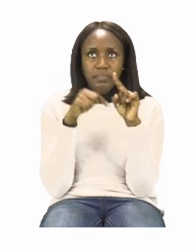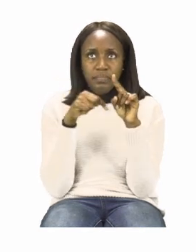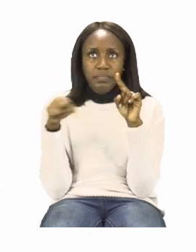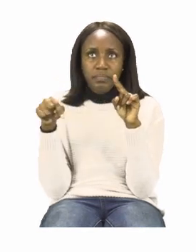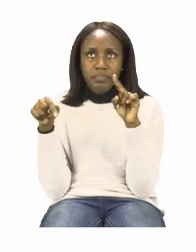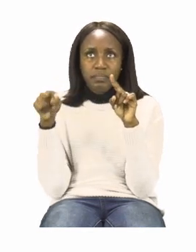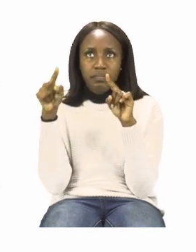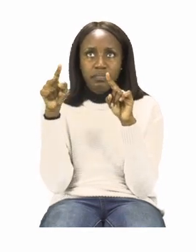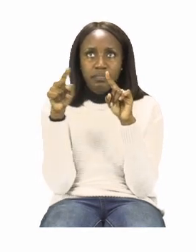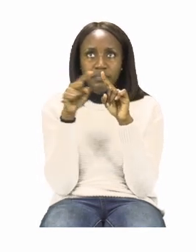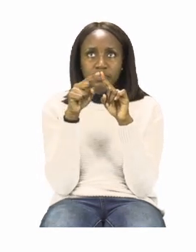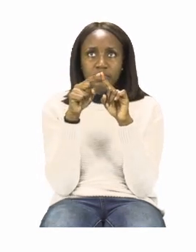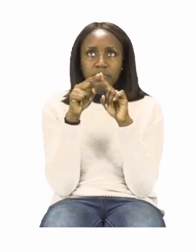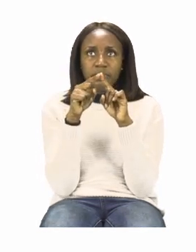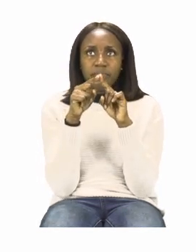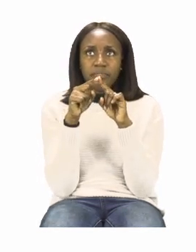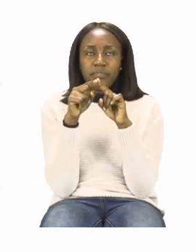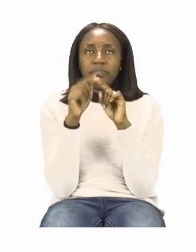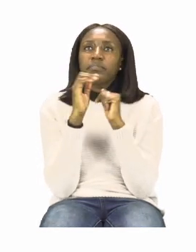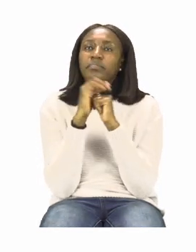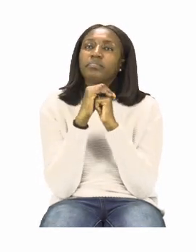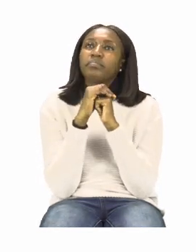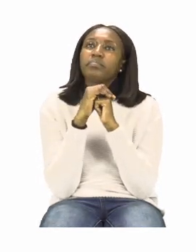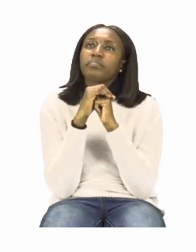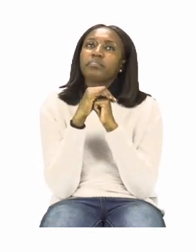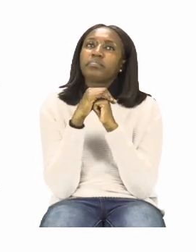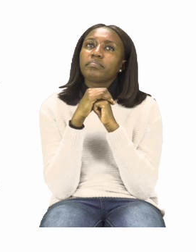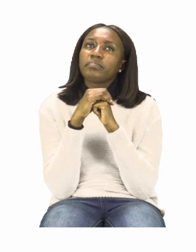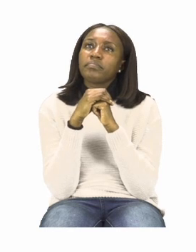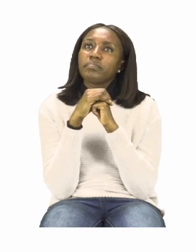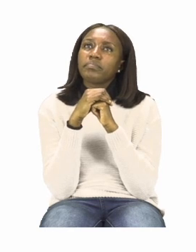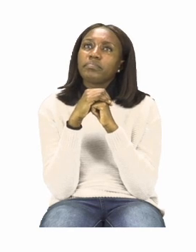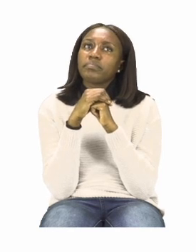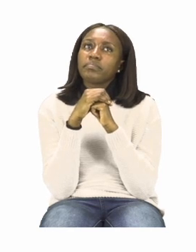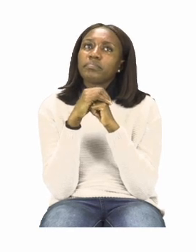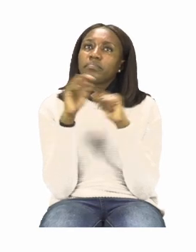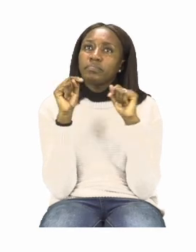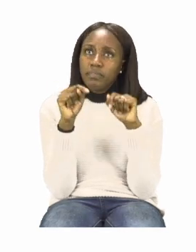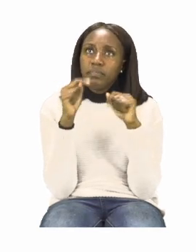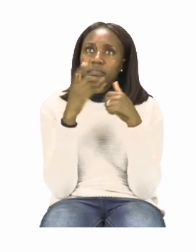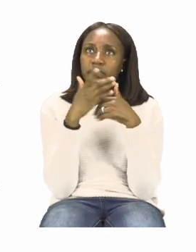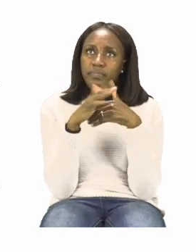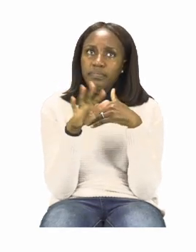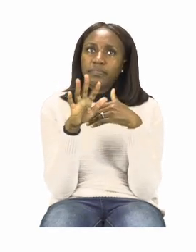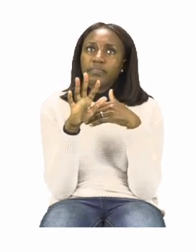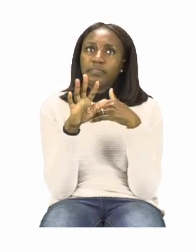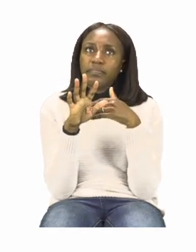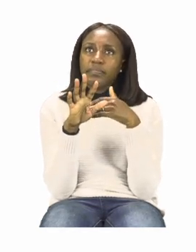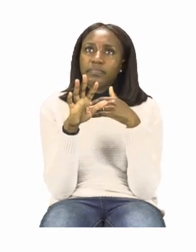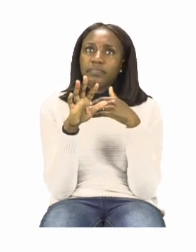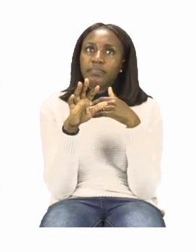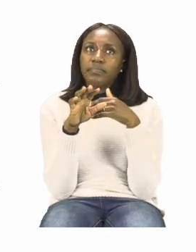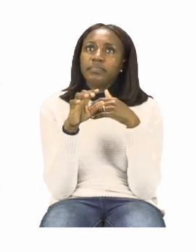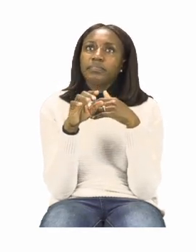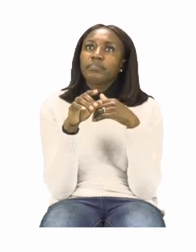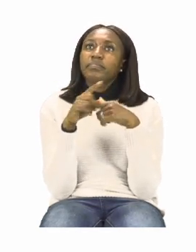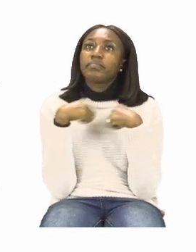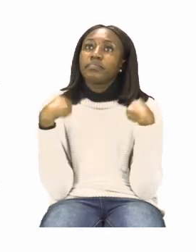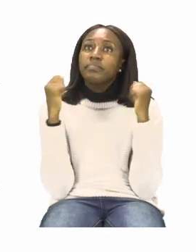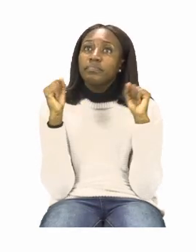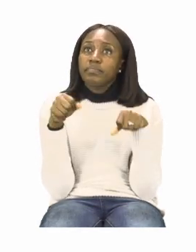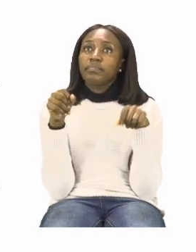a triangle. So in order to complete this pattern, you have to